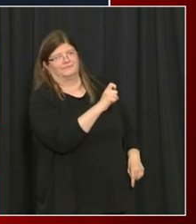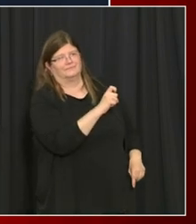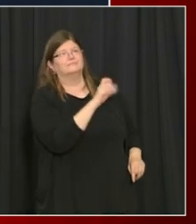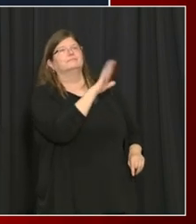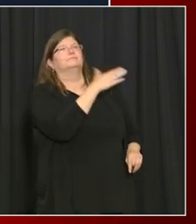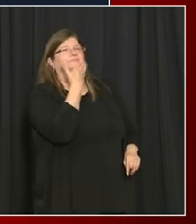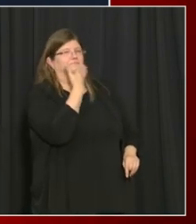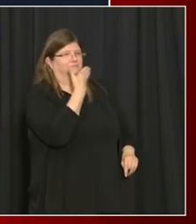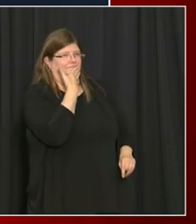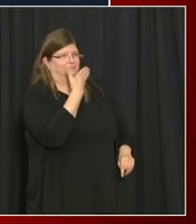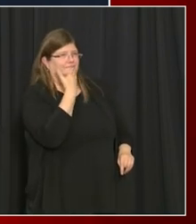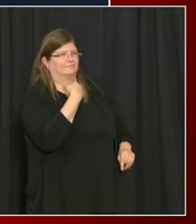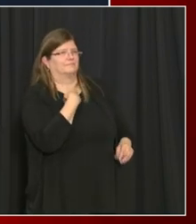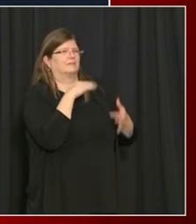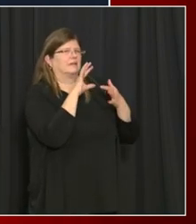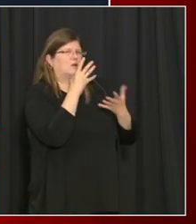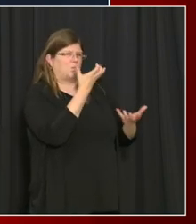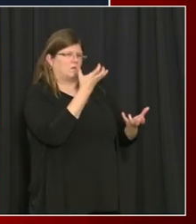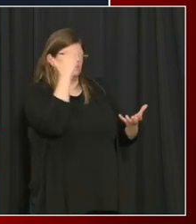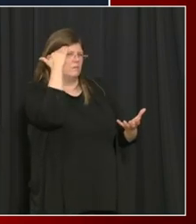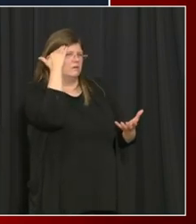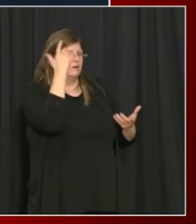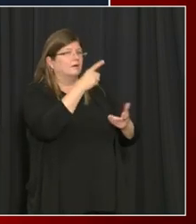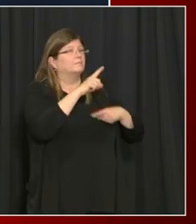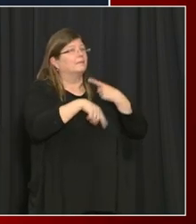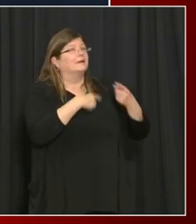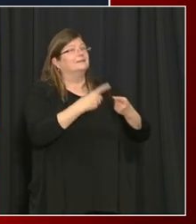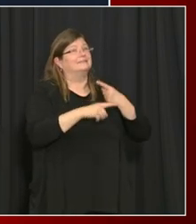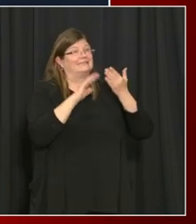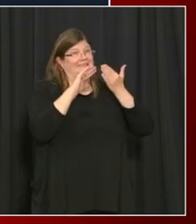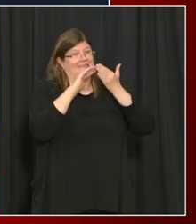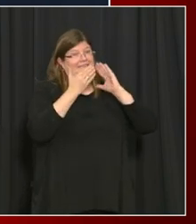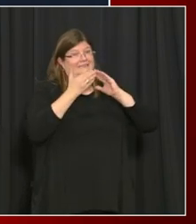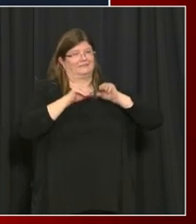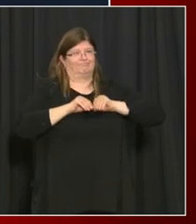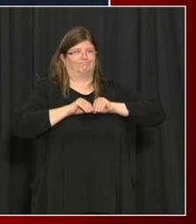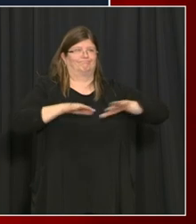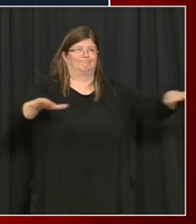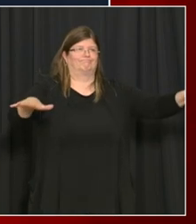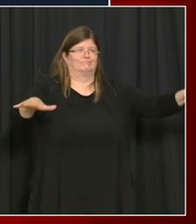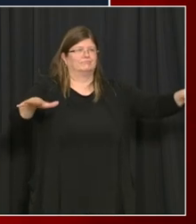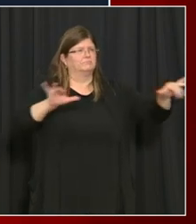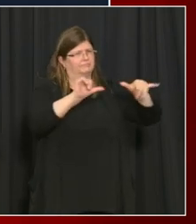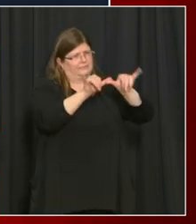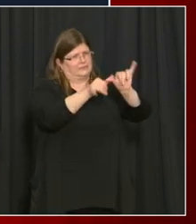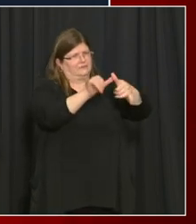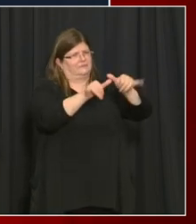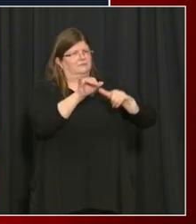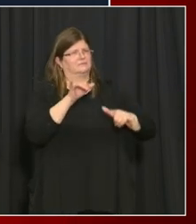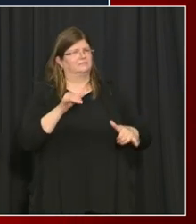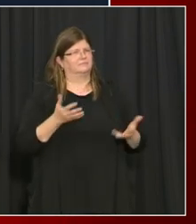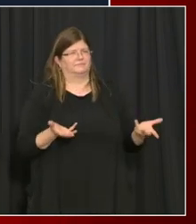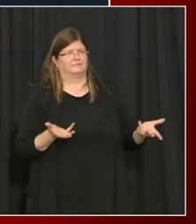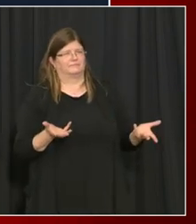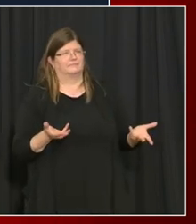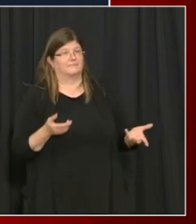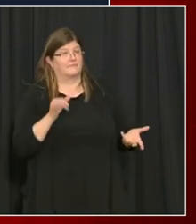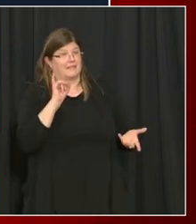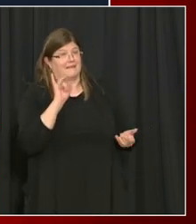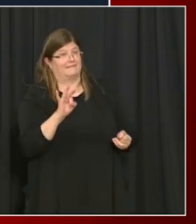to ask about this community spread metric, which relies on the date that a person began experiencing